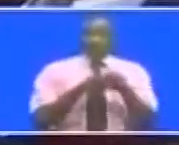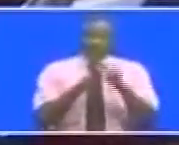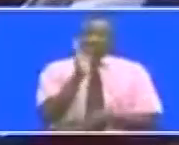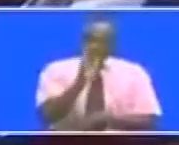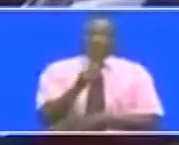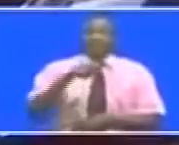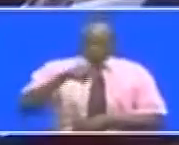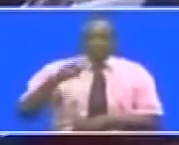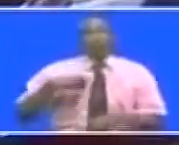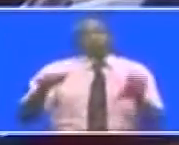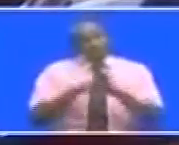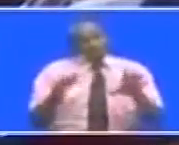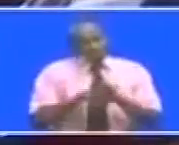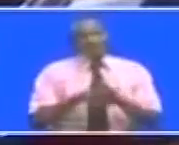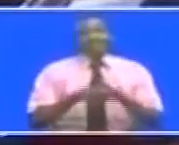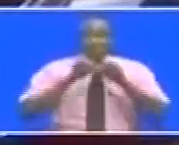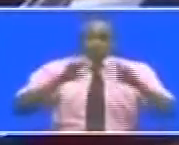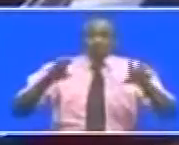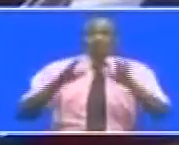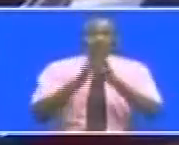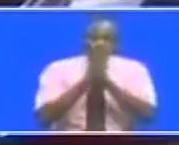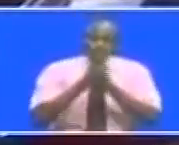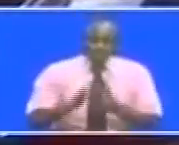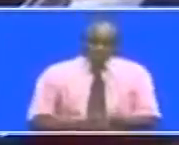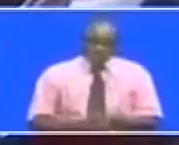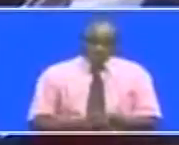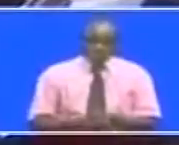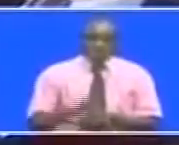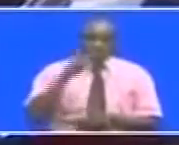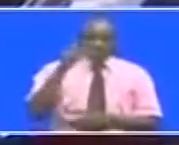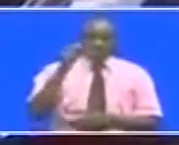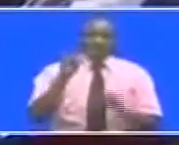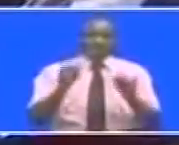to participate publicly in devolution matters. Karen Derry, KT News.